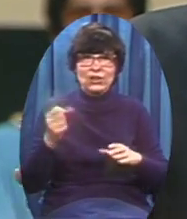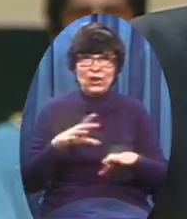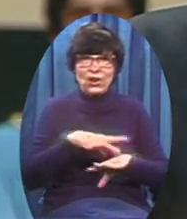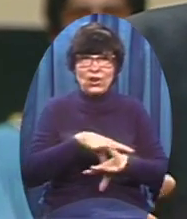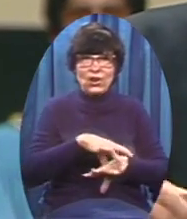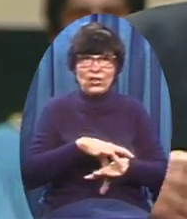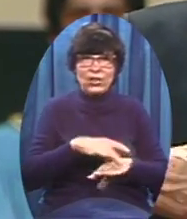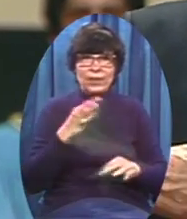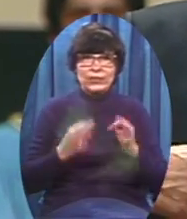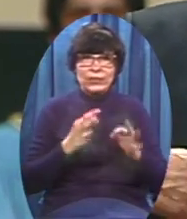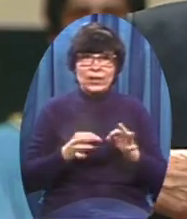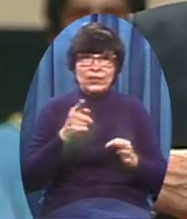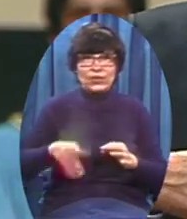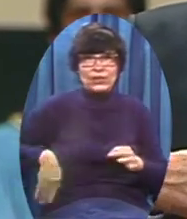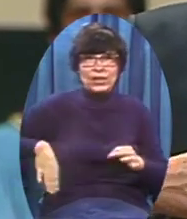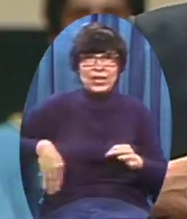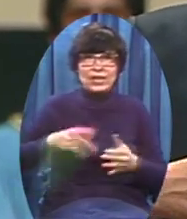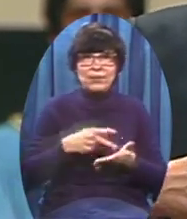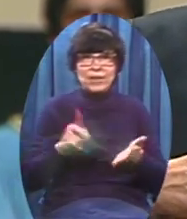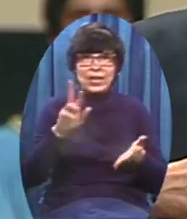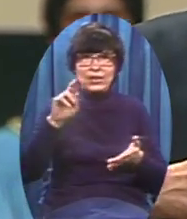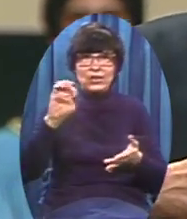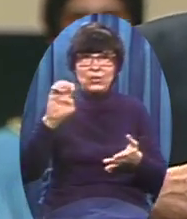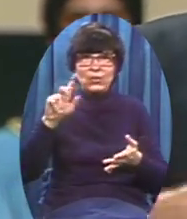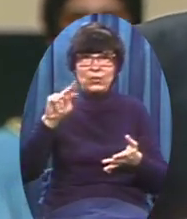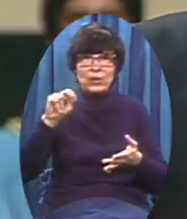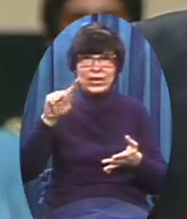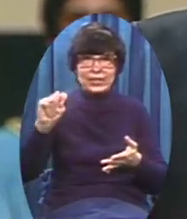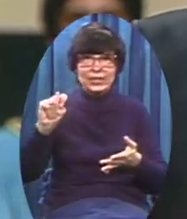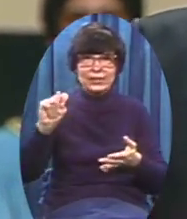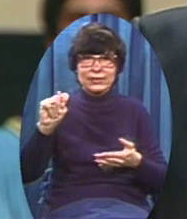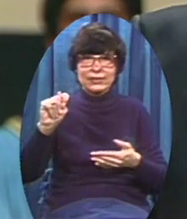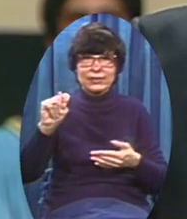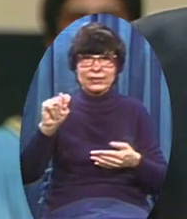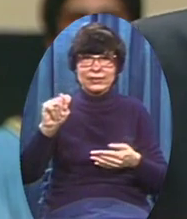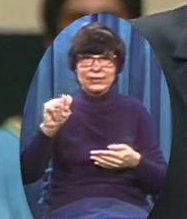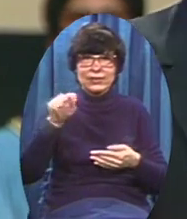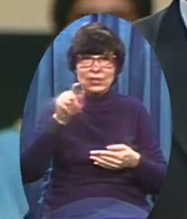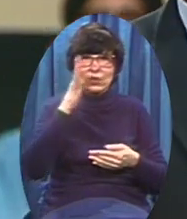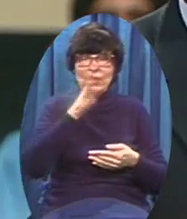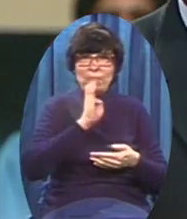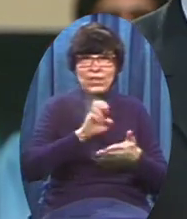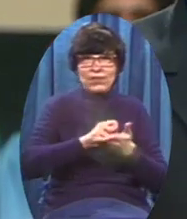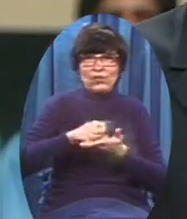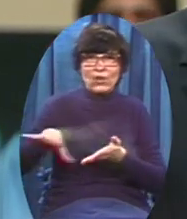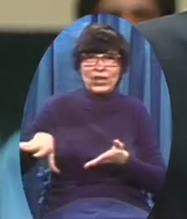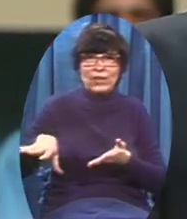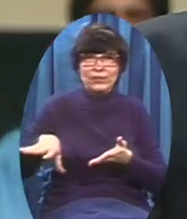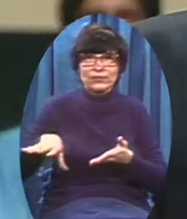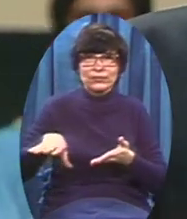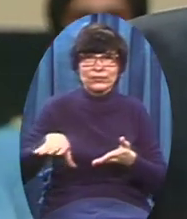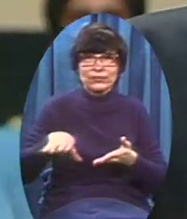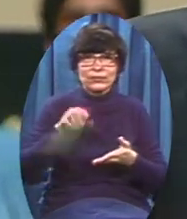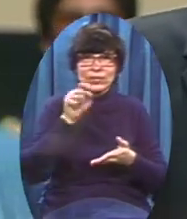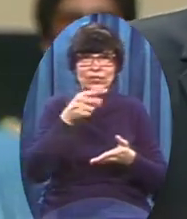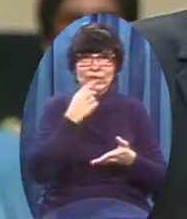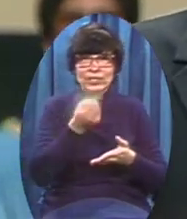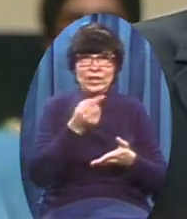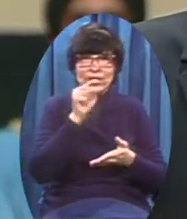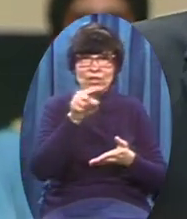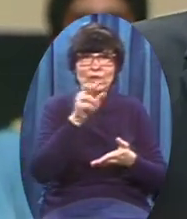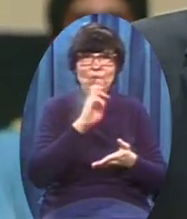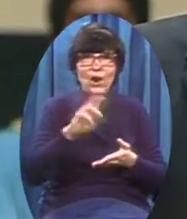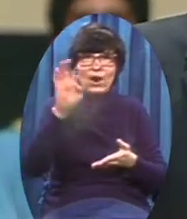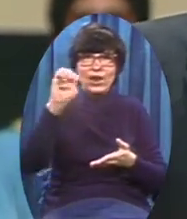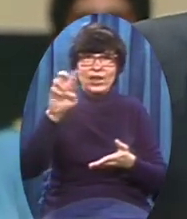you're a renter, you know what the landlord does if you don't pay your rent. I know what you educated folks would say. You'd say you get evicted.